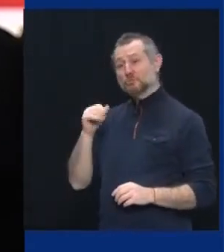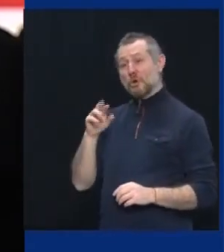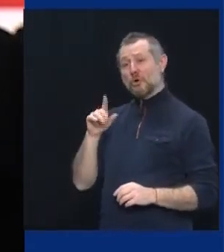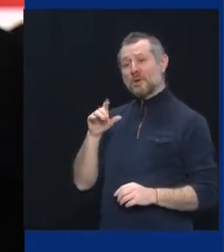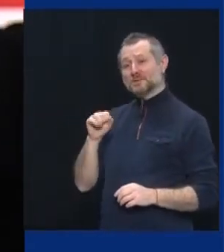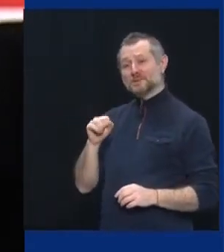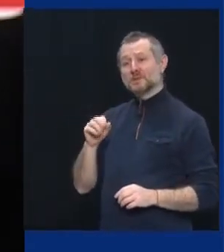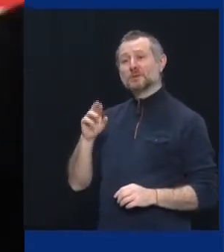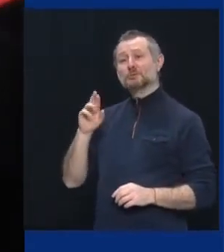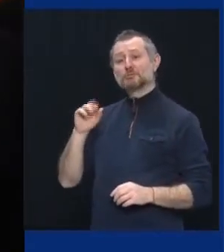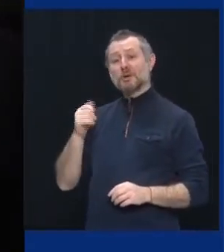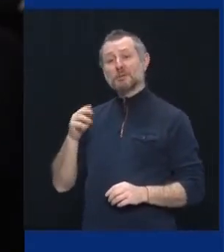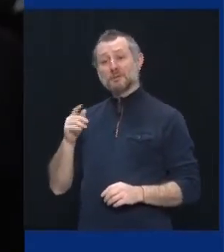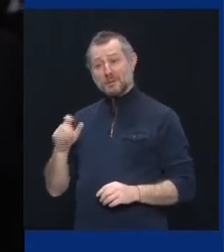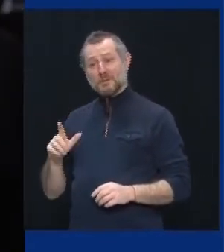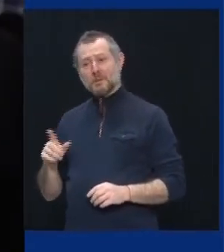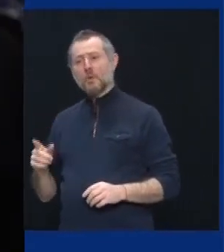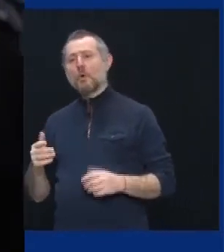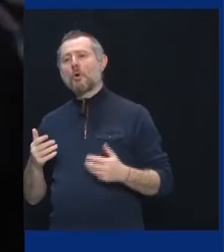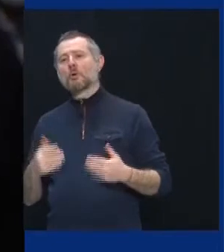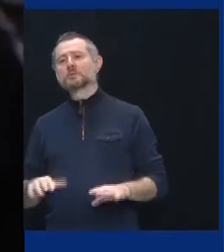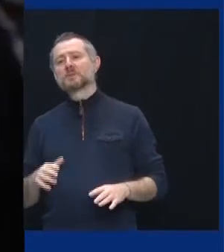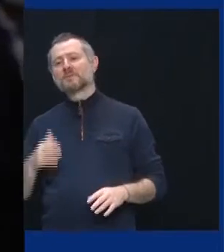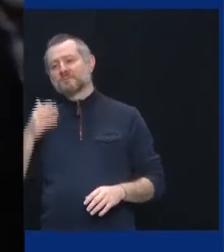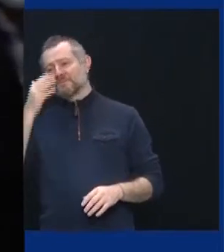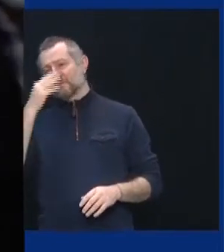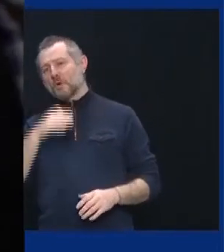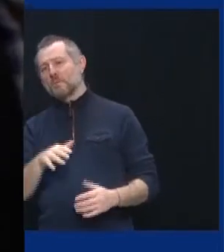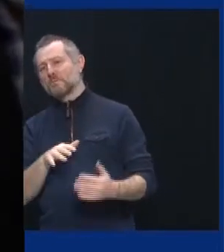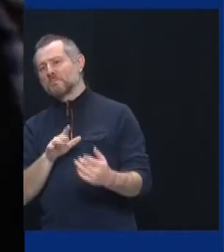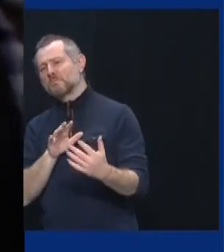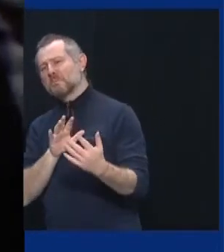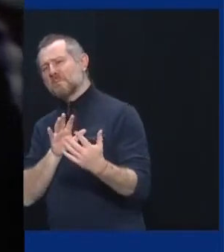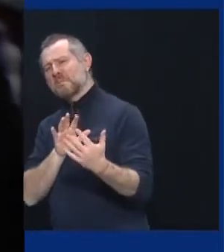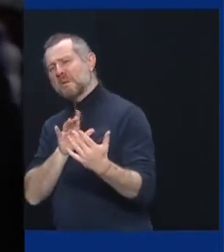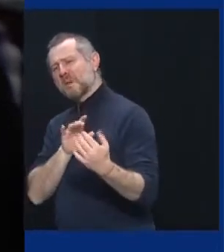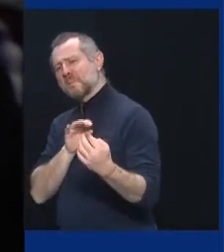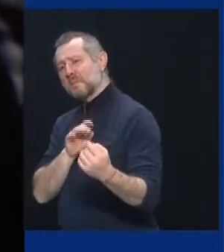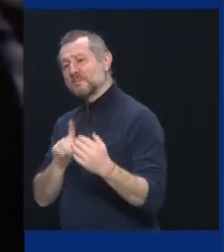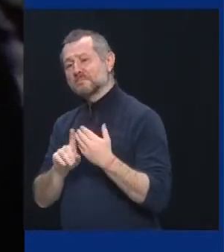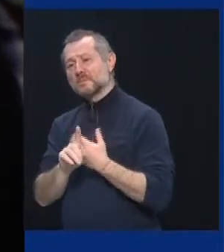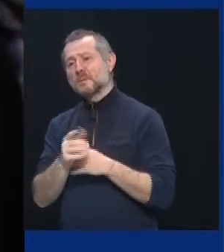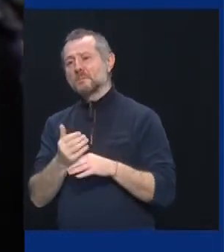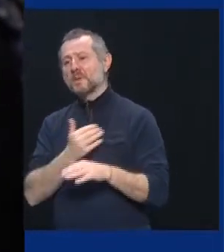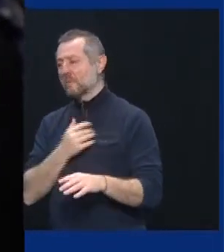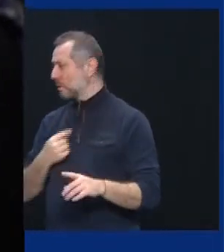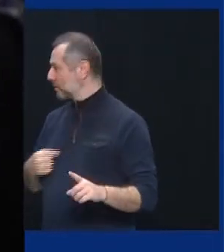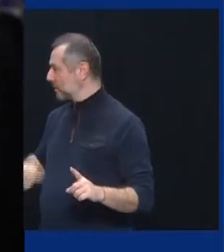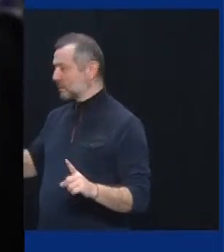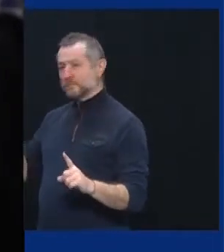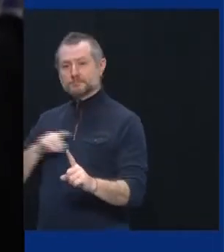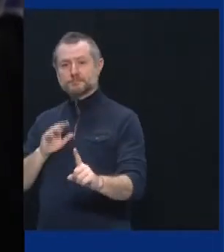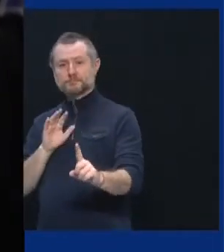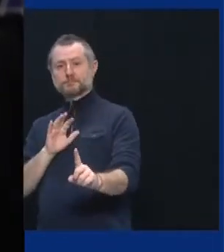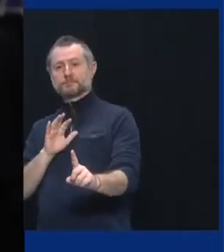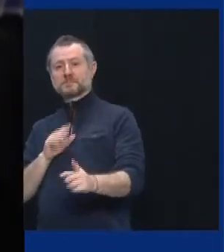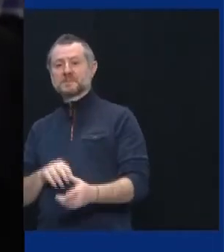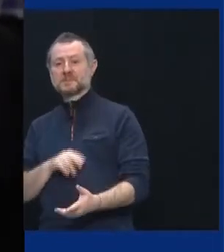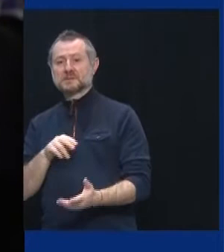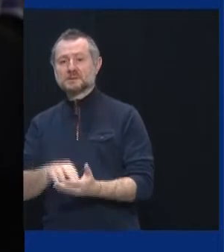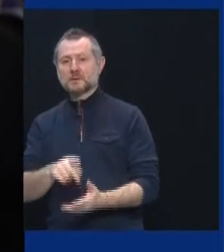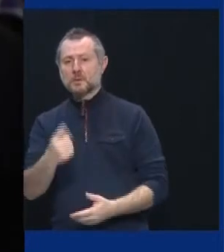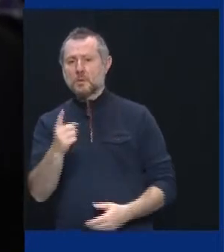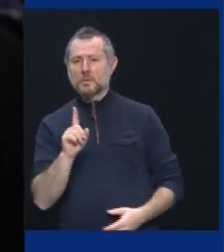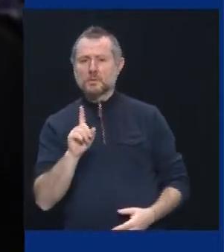He was on the battlefield before anybody, and he was there alone. Yeah. He was